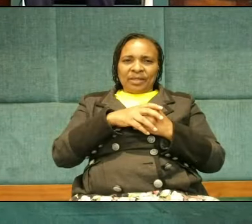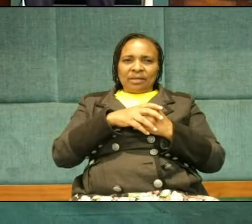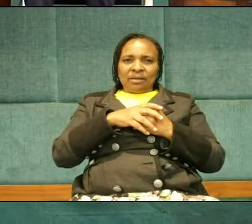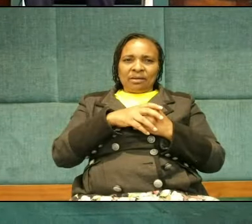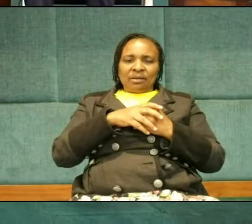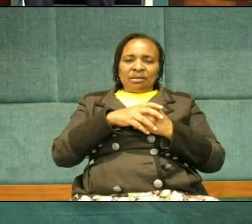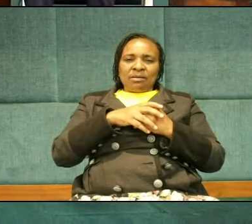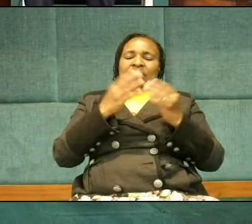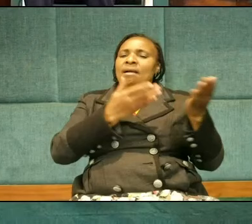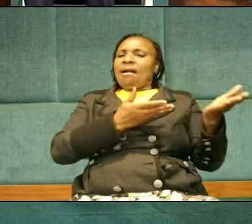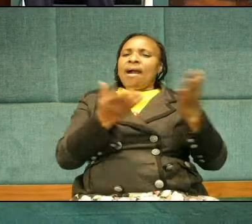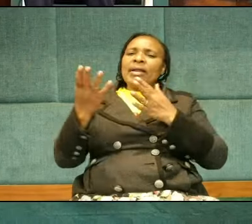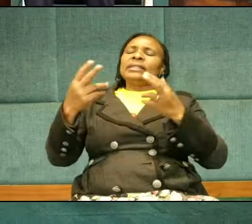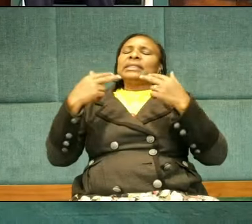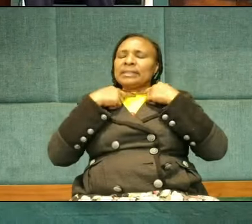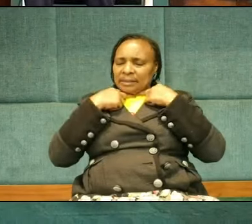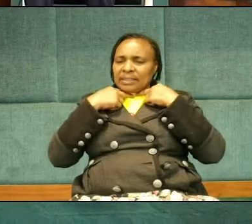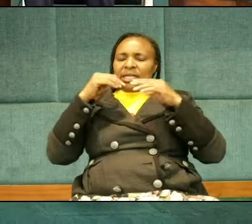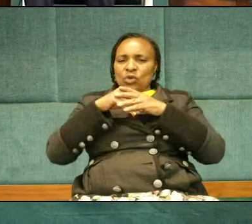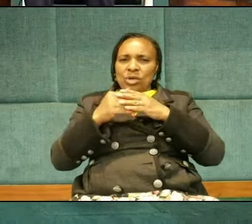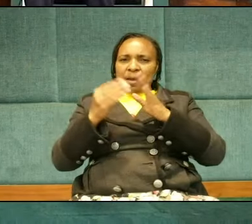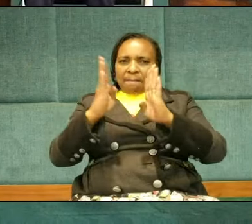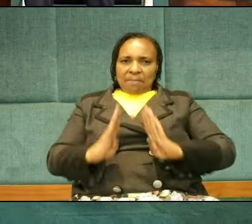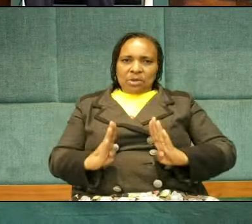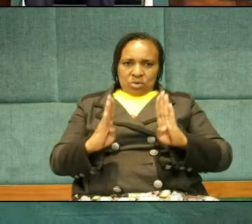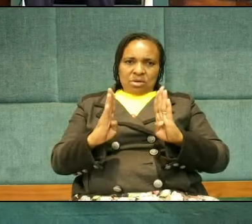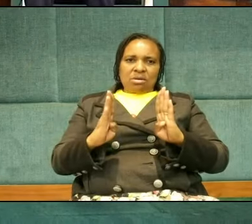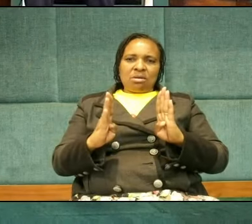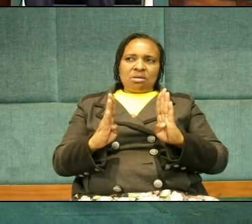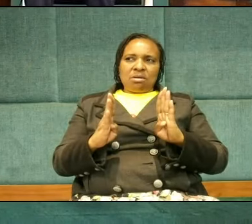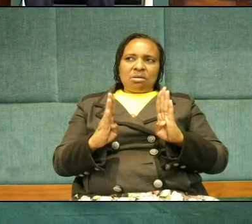were carried captive in Babylon,